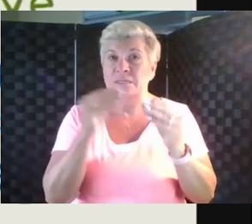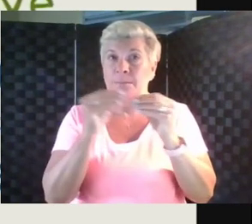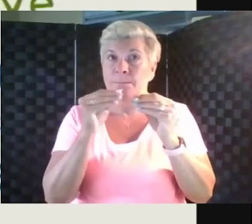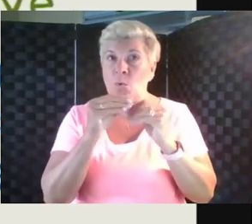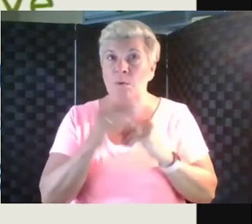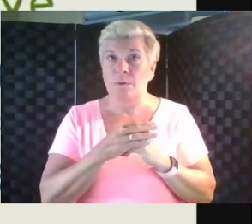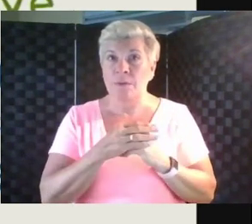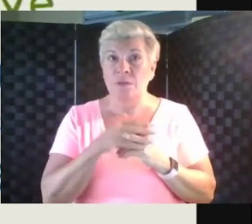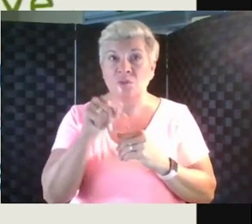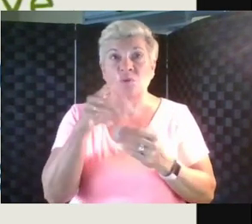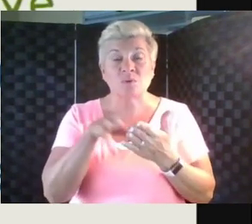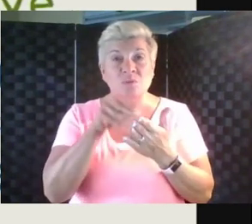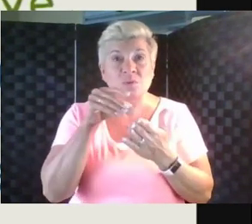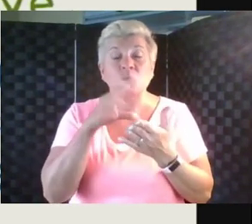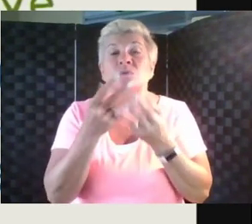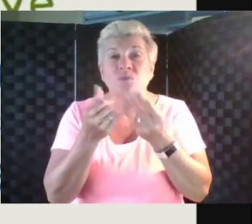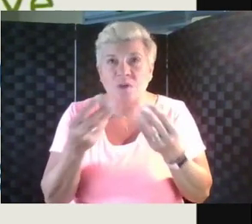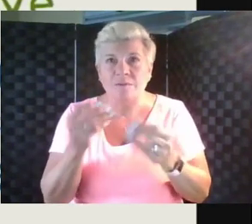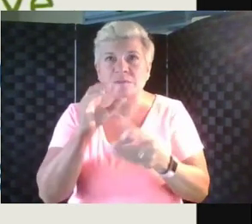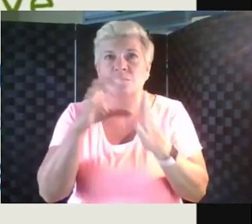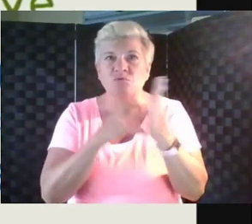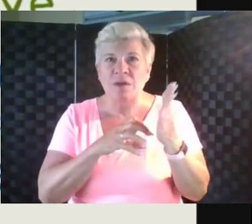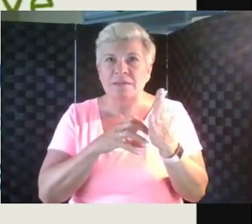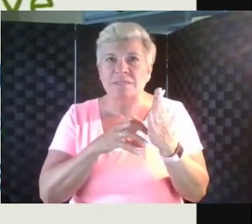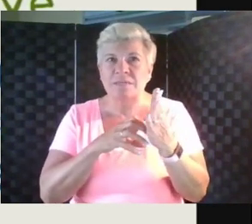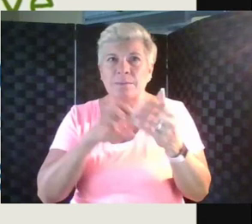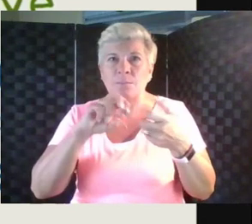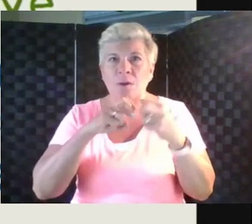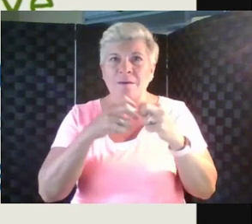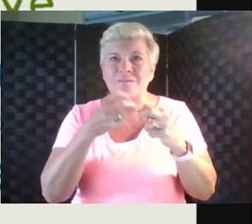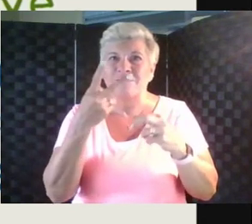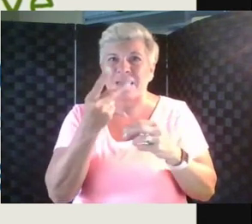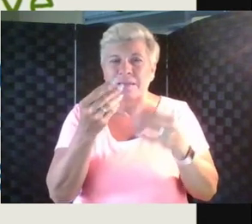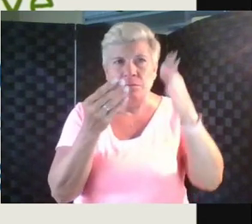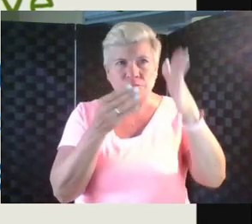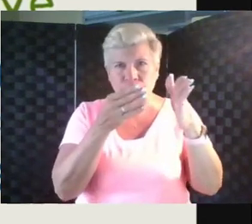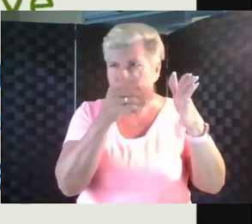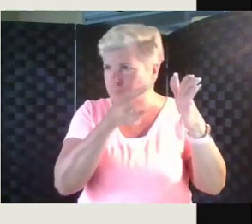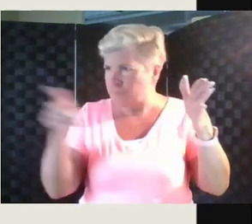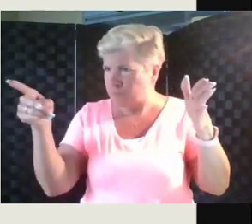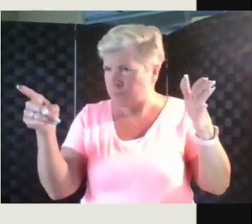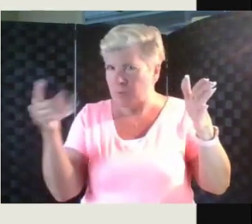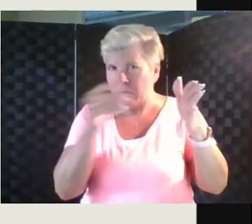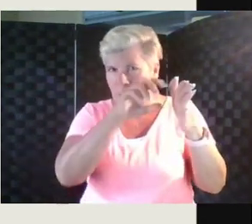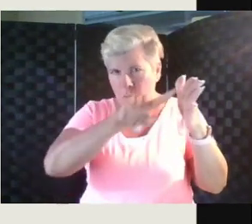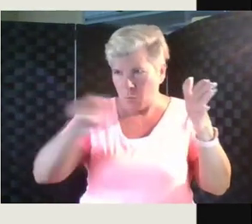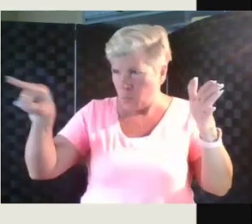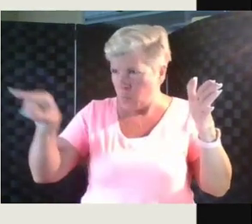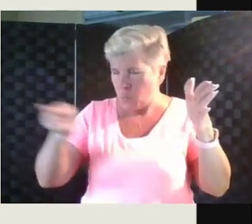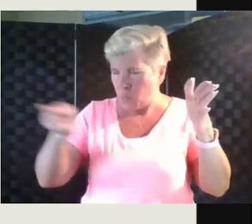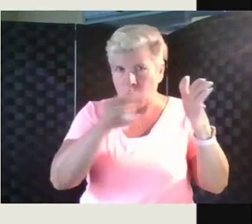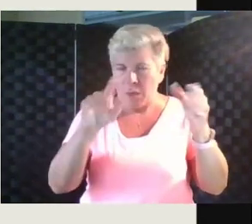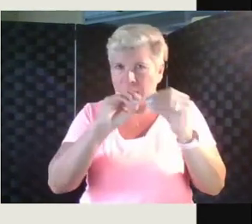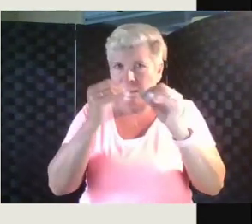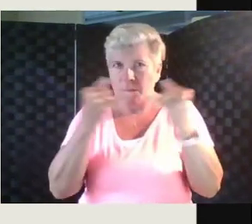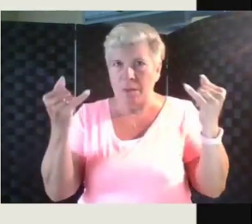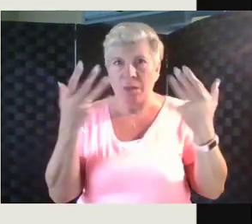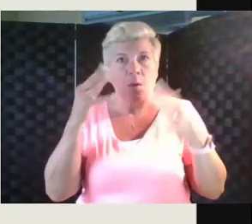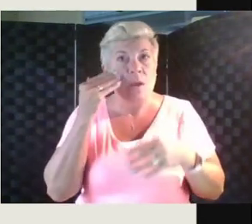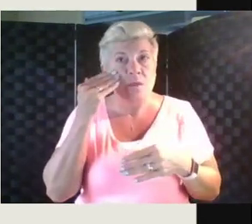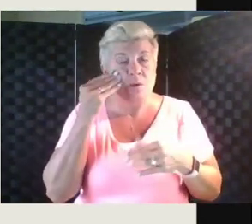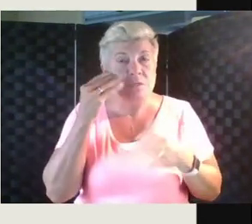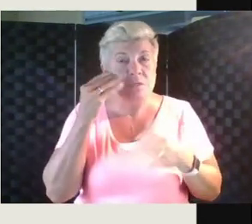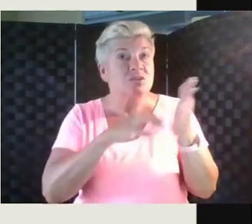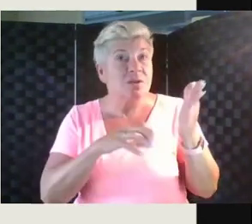In this lesson, you will solve subtraction problems by finding the distance between two numbers on a number line. Let's review. You already know that